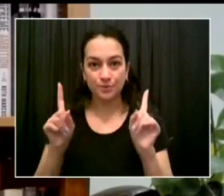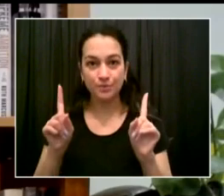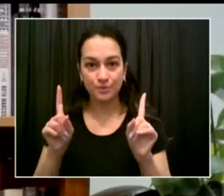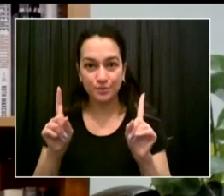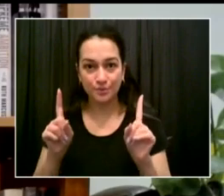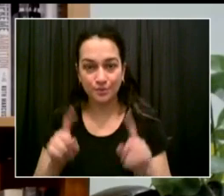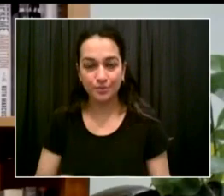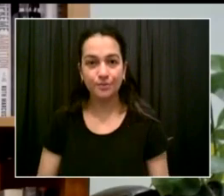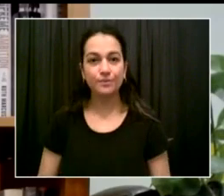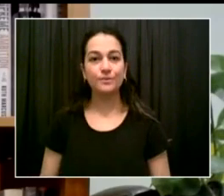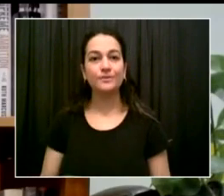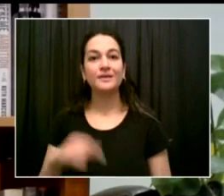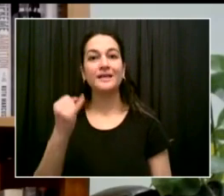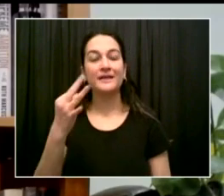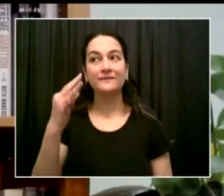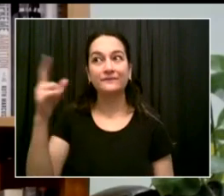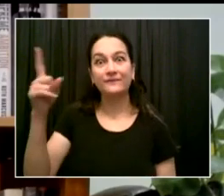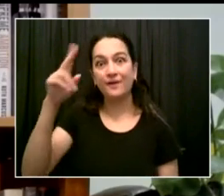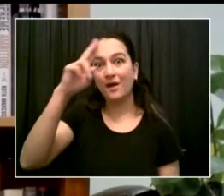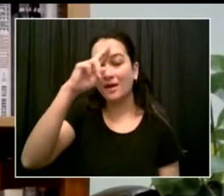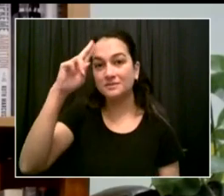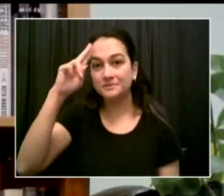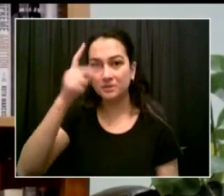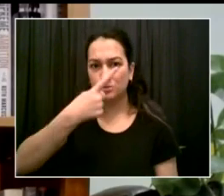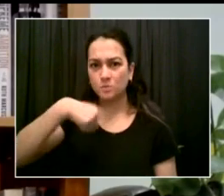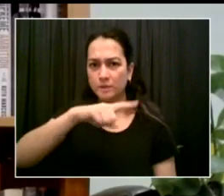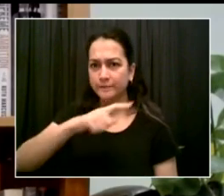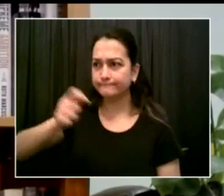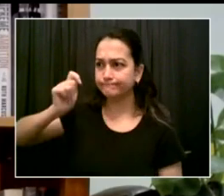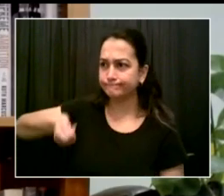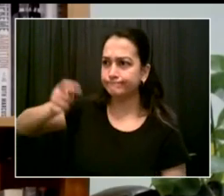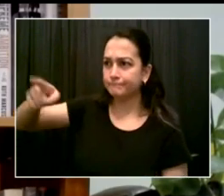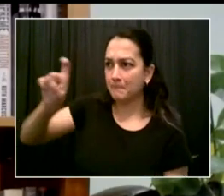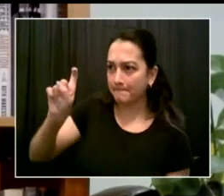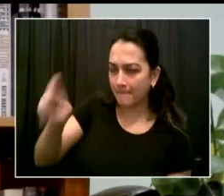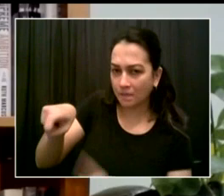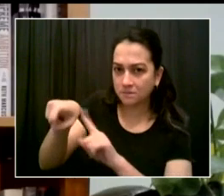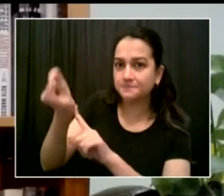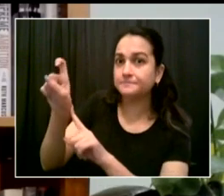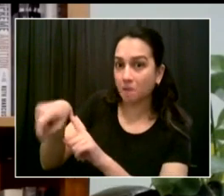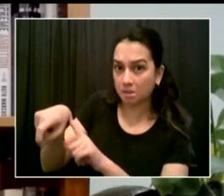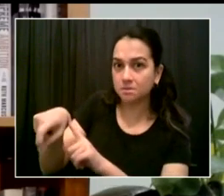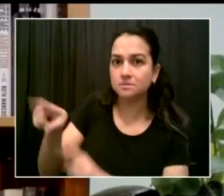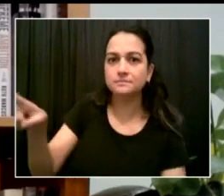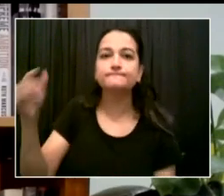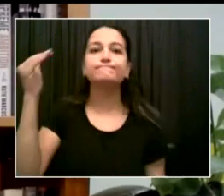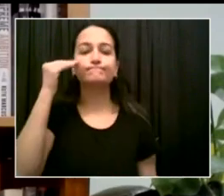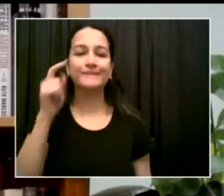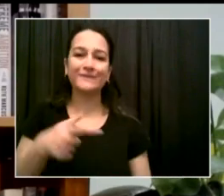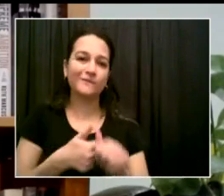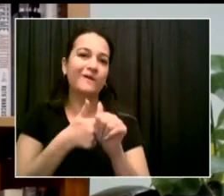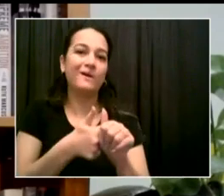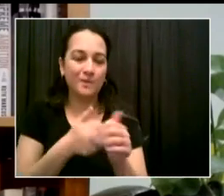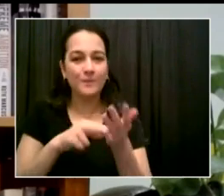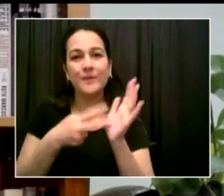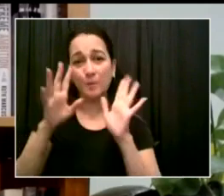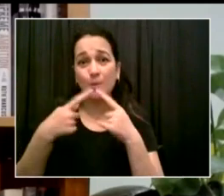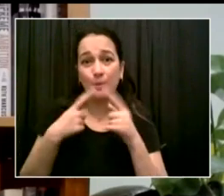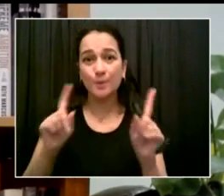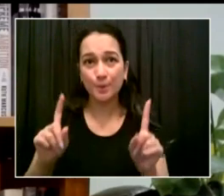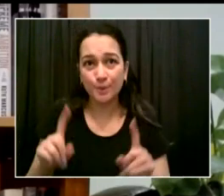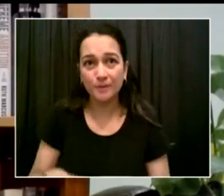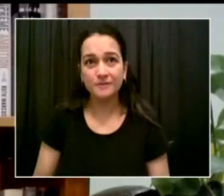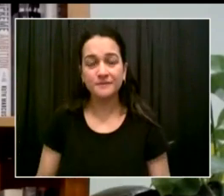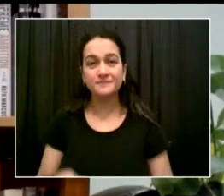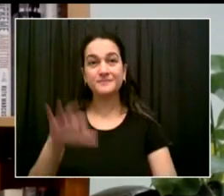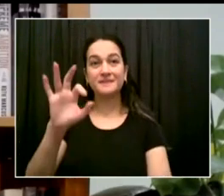resistance, such as Houston Methodist Hospital, over 99% of the employees got vaccinated. Long-term care